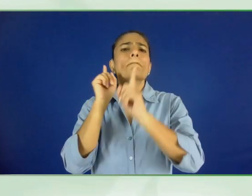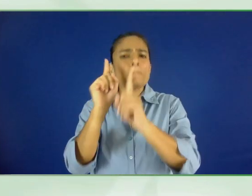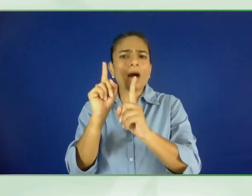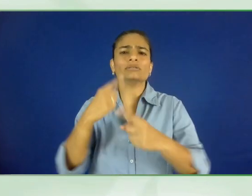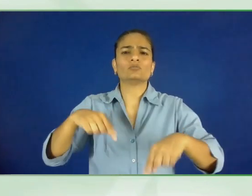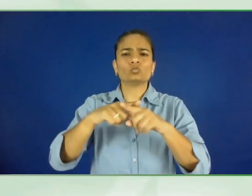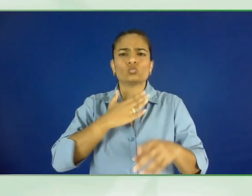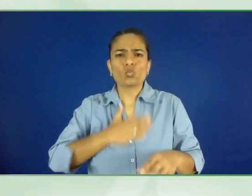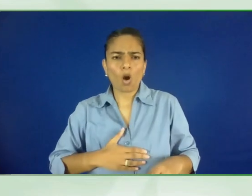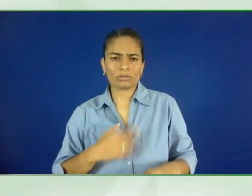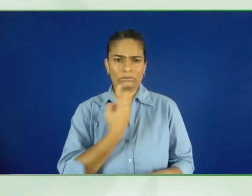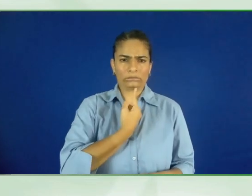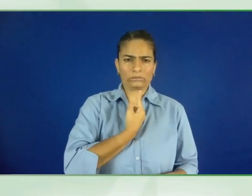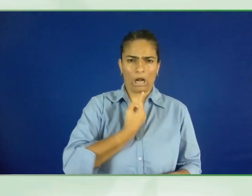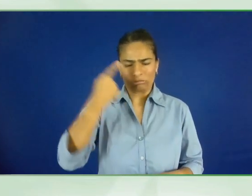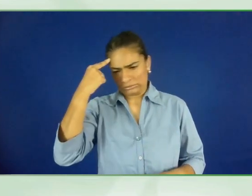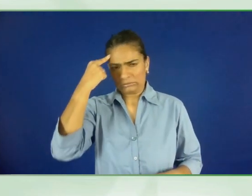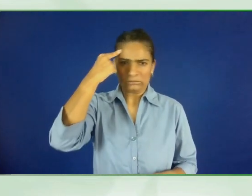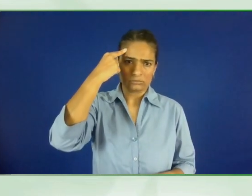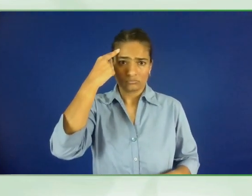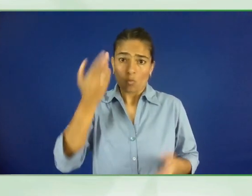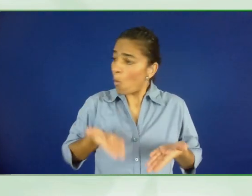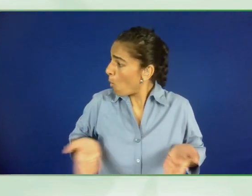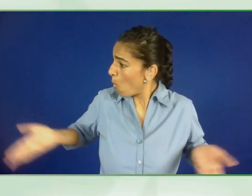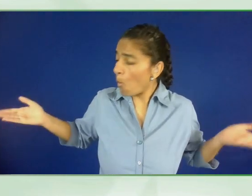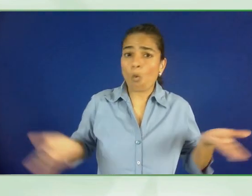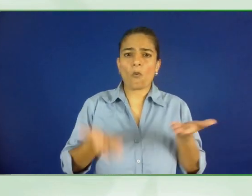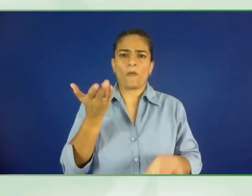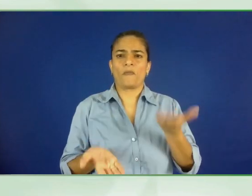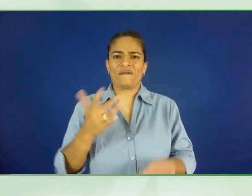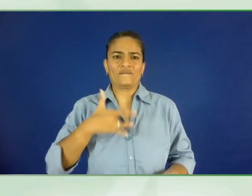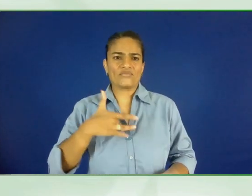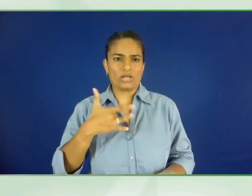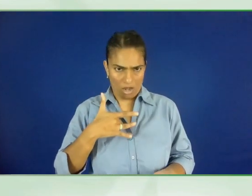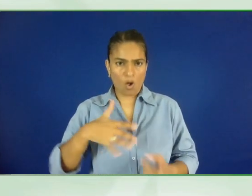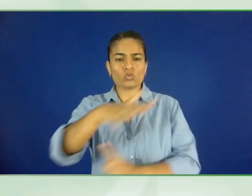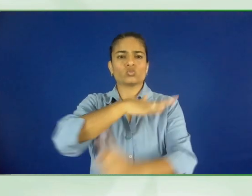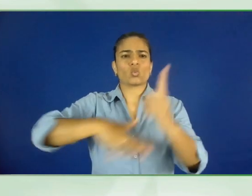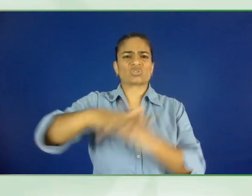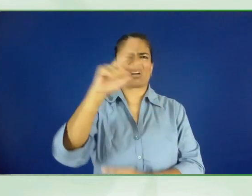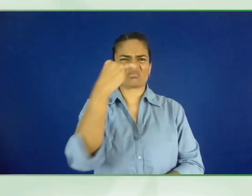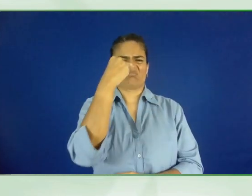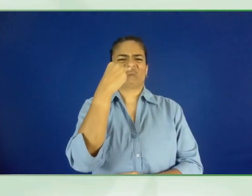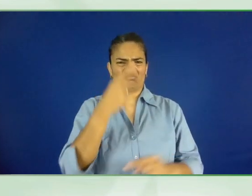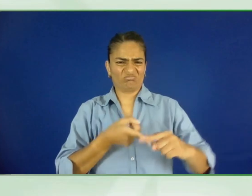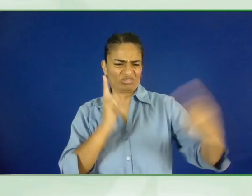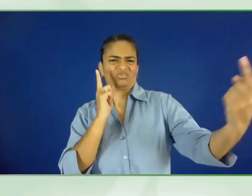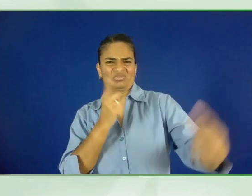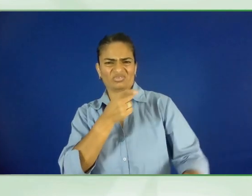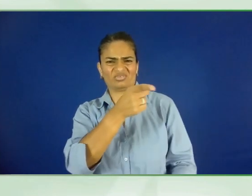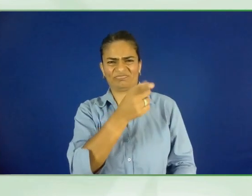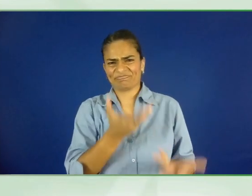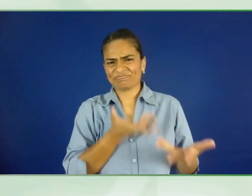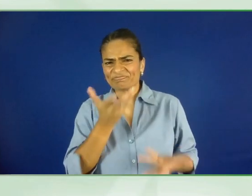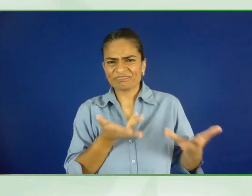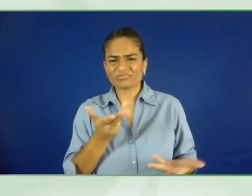think sometimes society has such constricting opinions of us that we have to go our own way to be